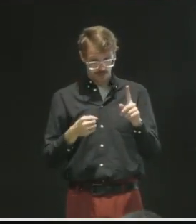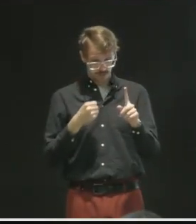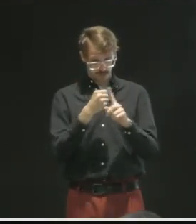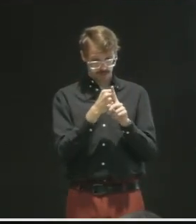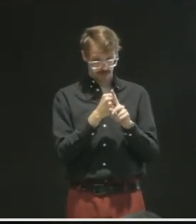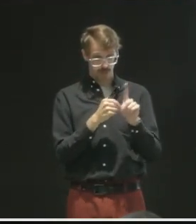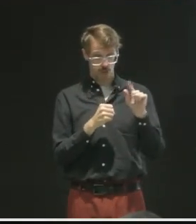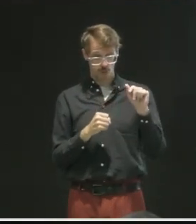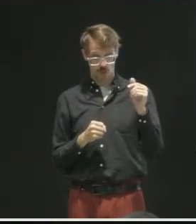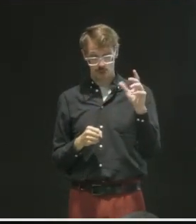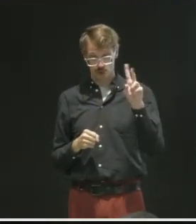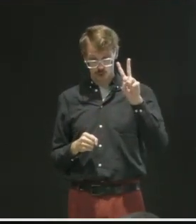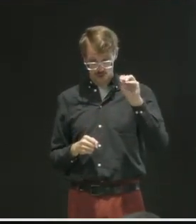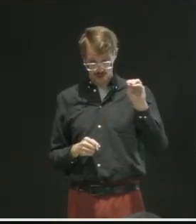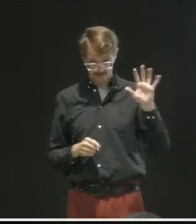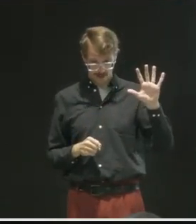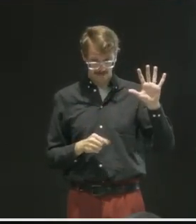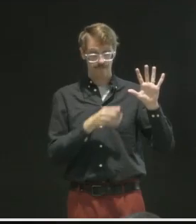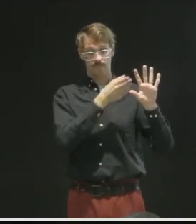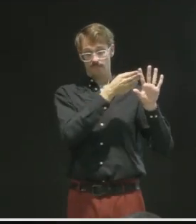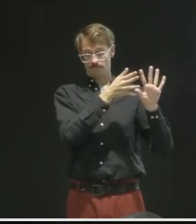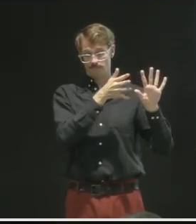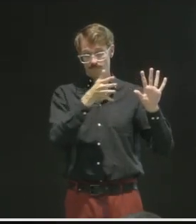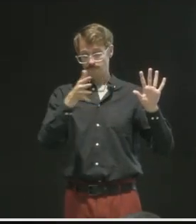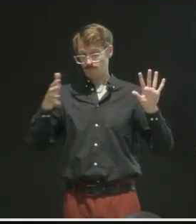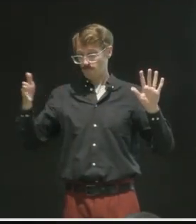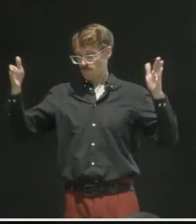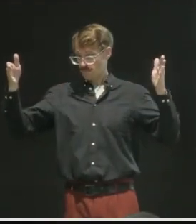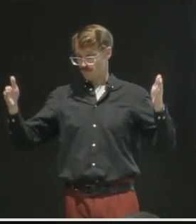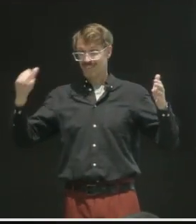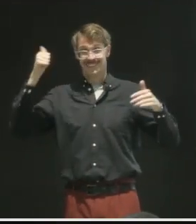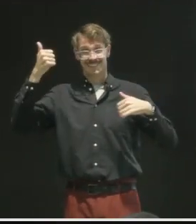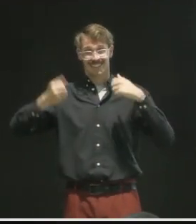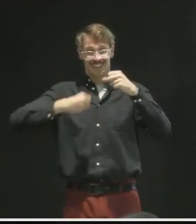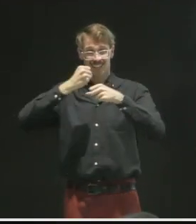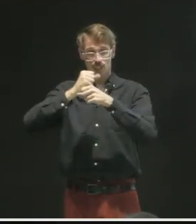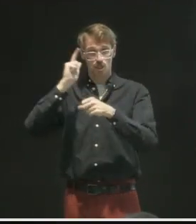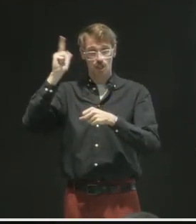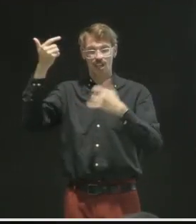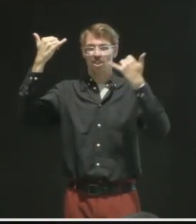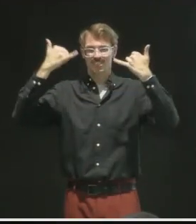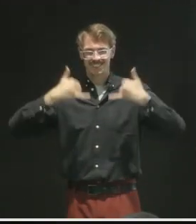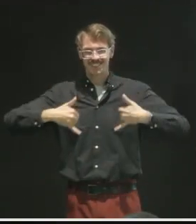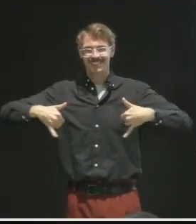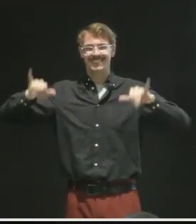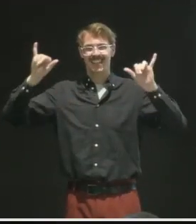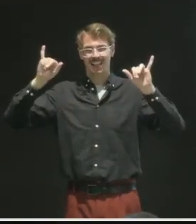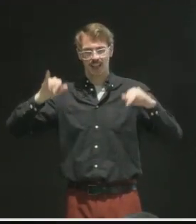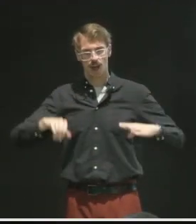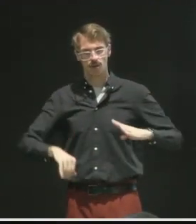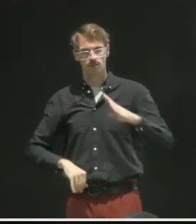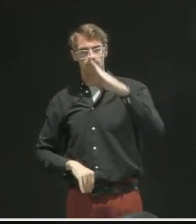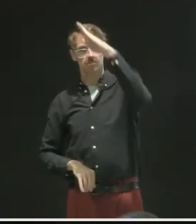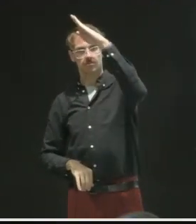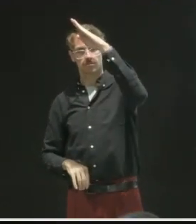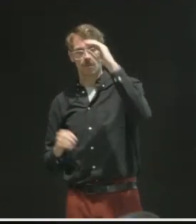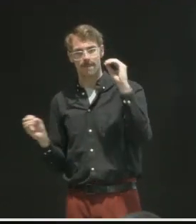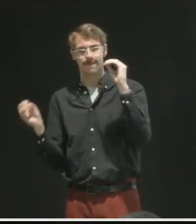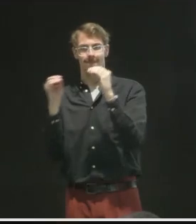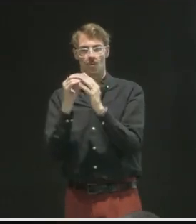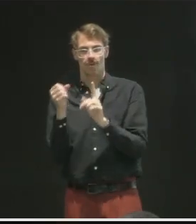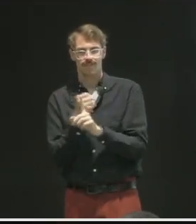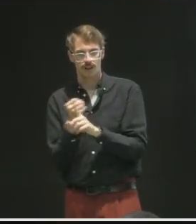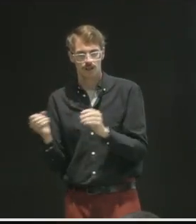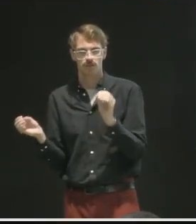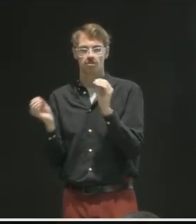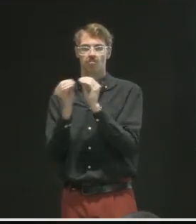partner violence in the aftermath were still experiencing higher levels a decade later. So it's really important